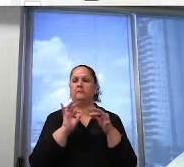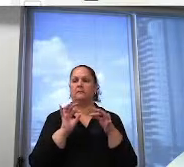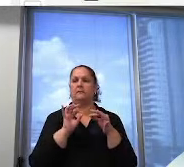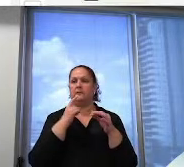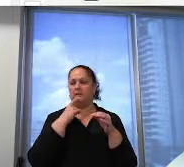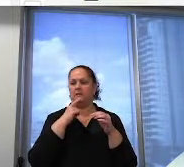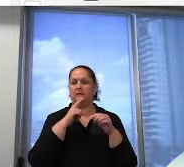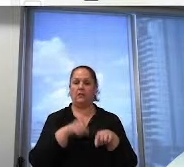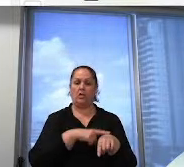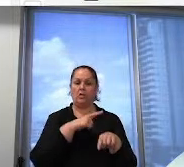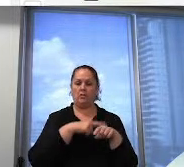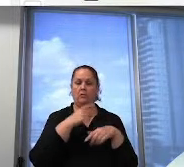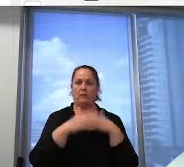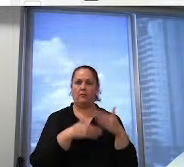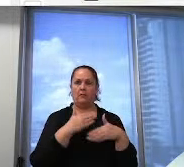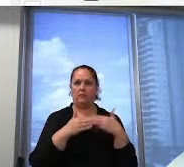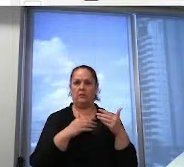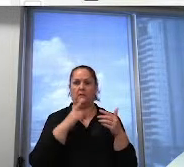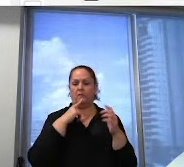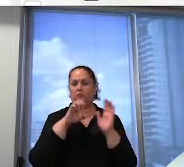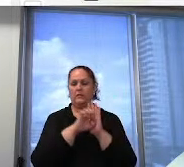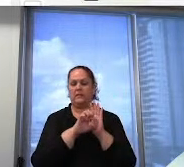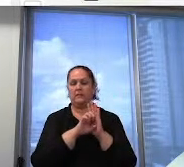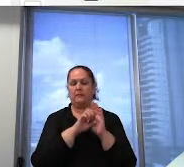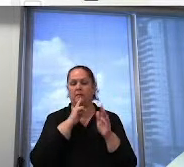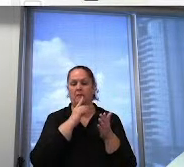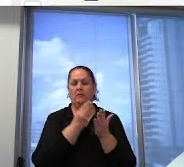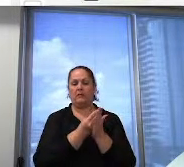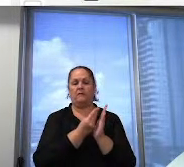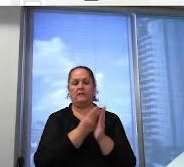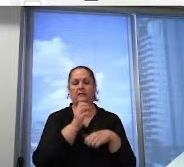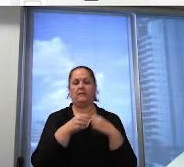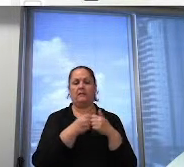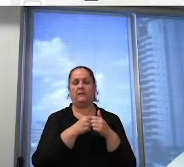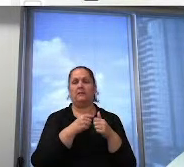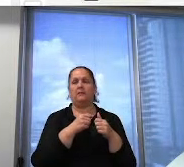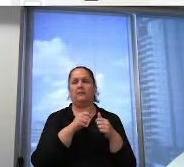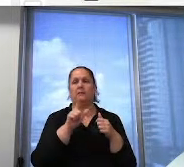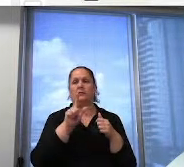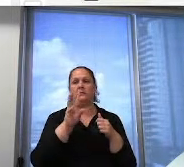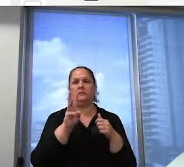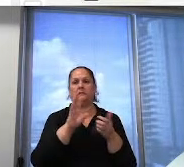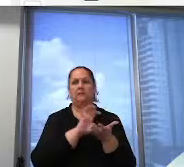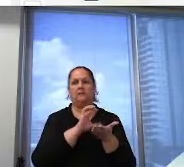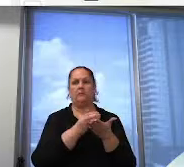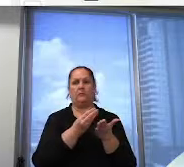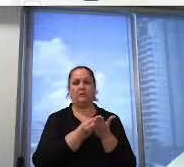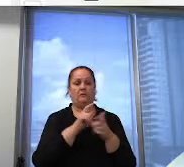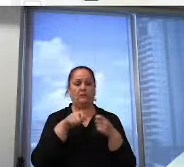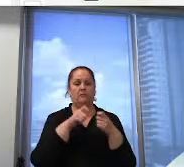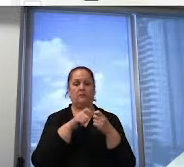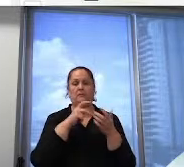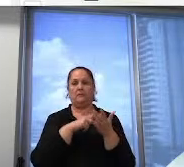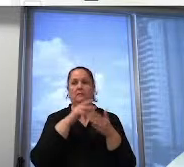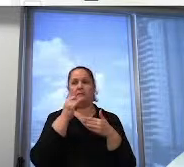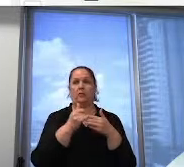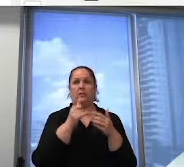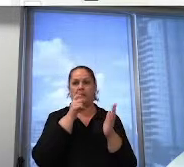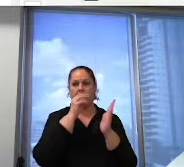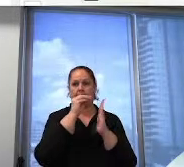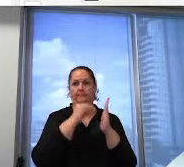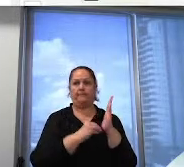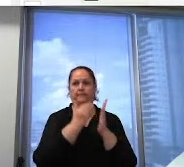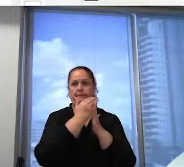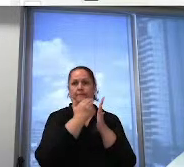talked about it being a long process. So for example, for the fiscal year 26 budget, for the specific projects that